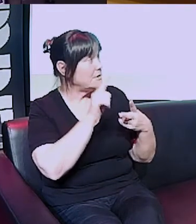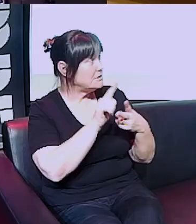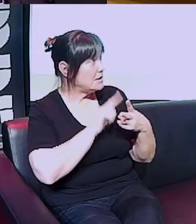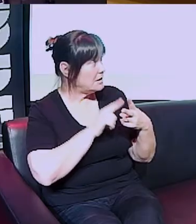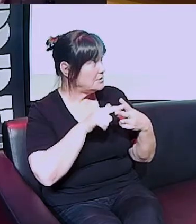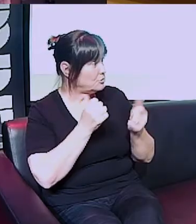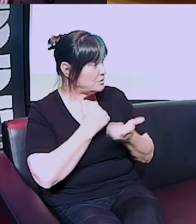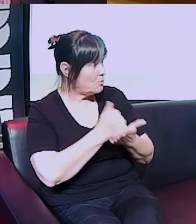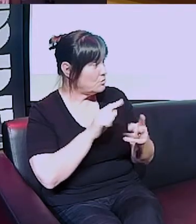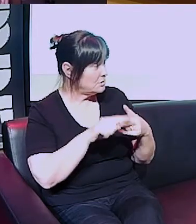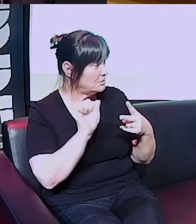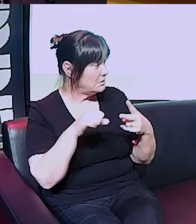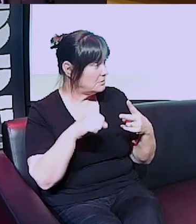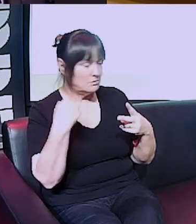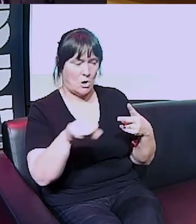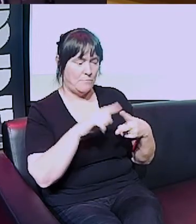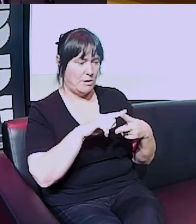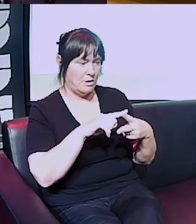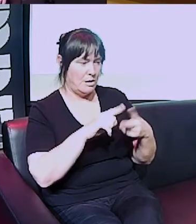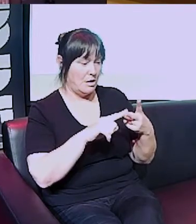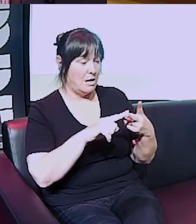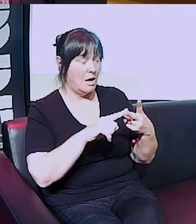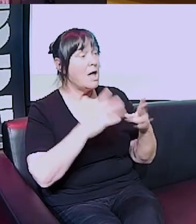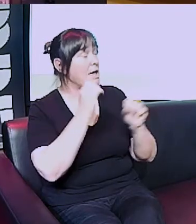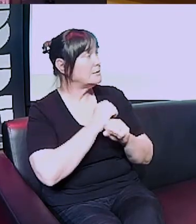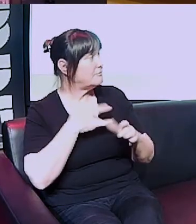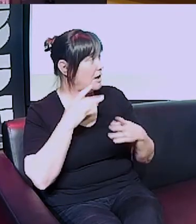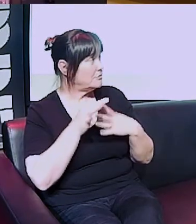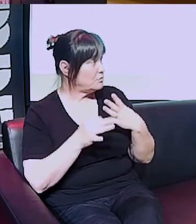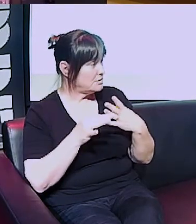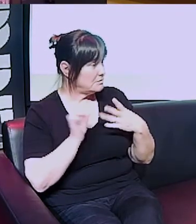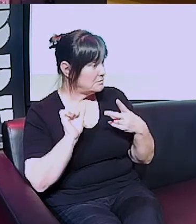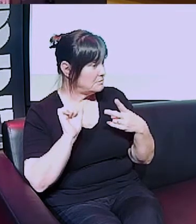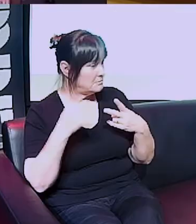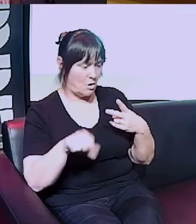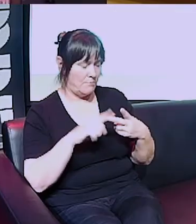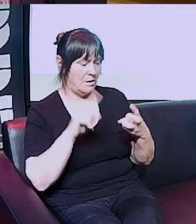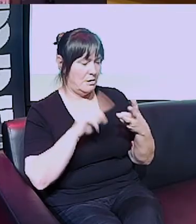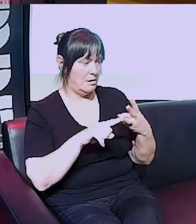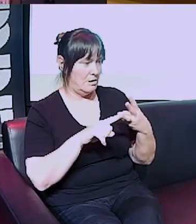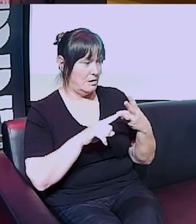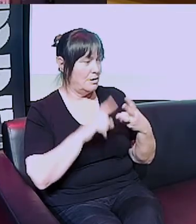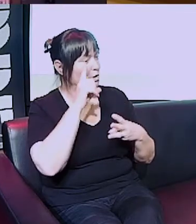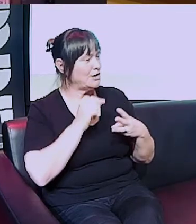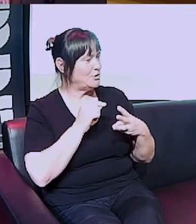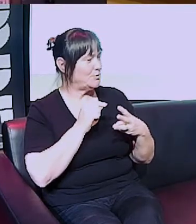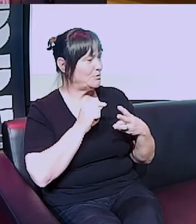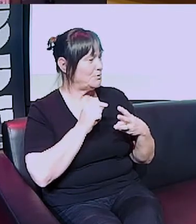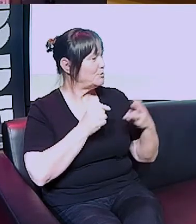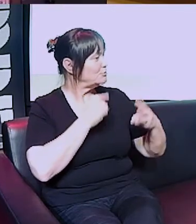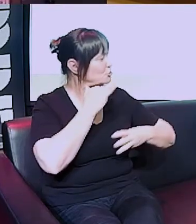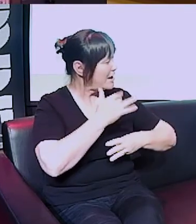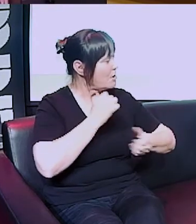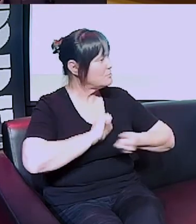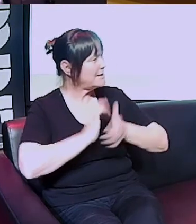control, do you support that? Yes or no? No, and the end of life choice bill, yes or no? no. No? And can you demonstrate any te reo